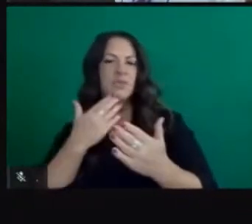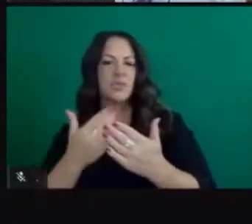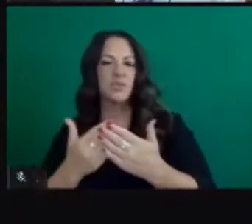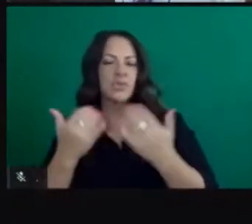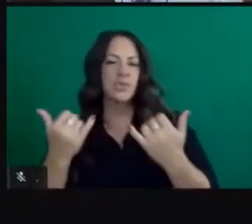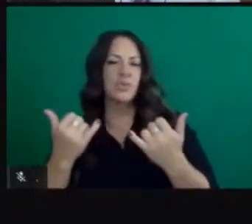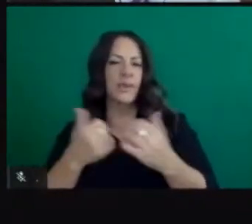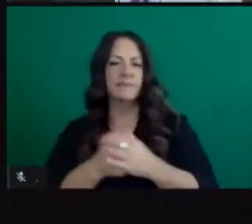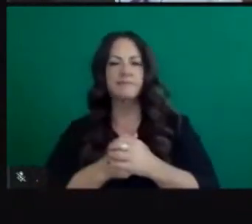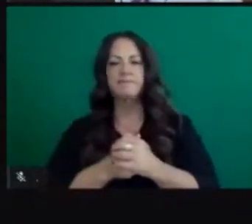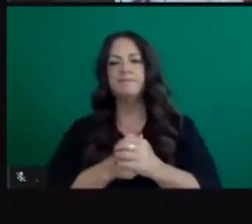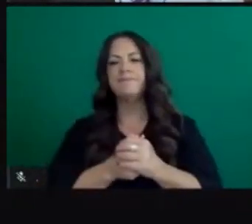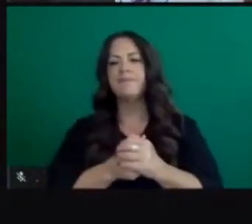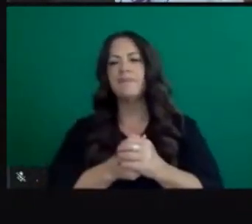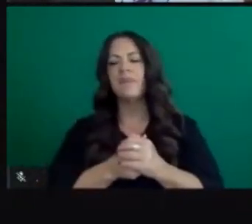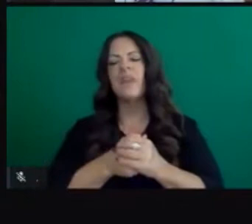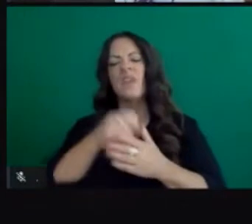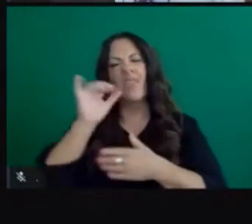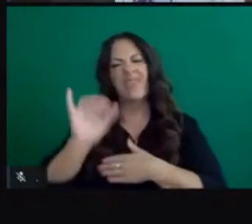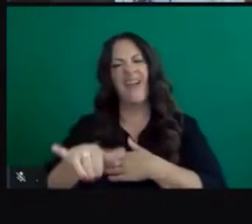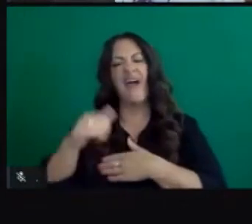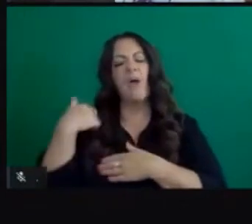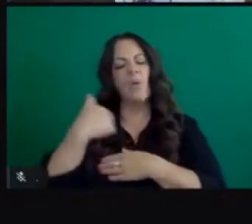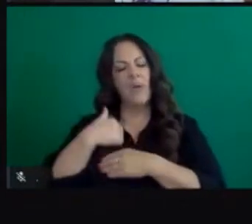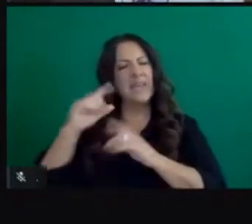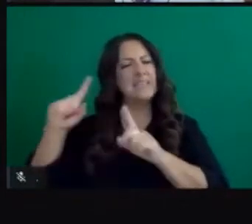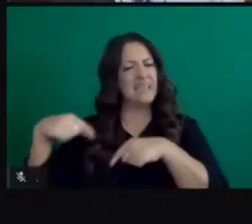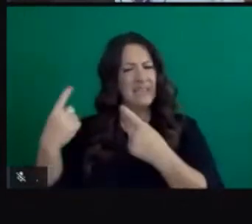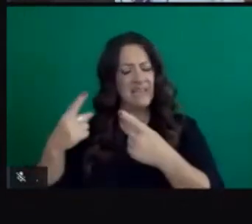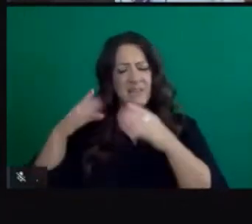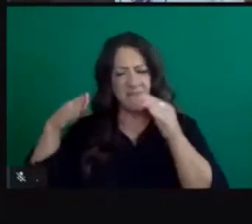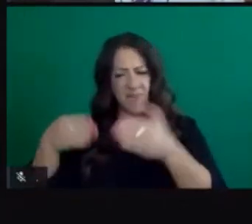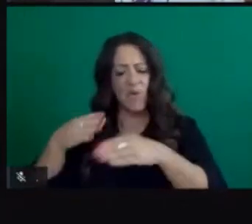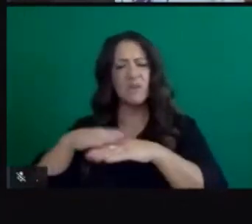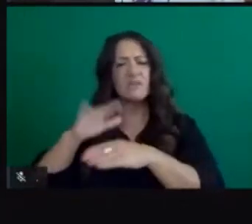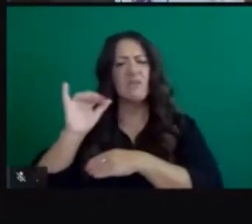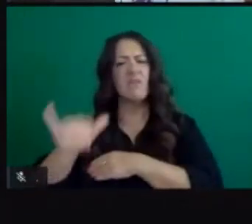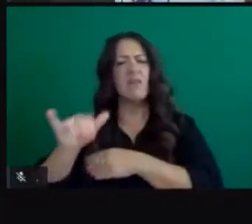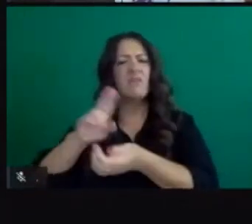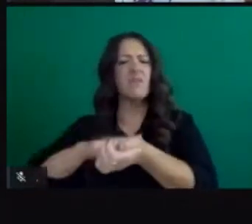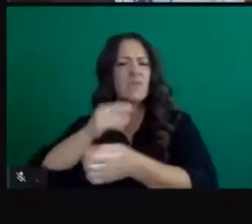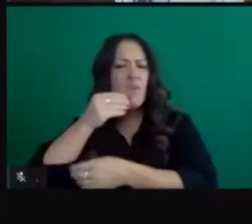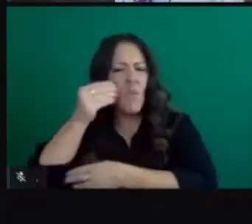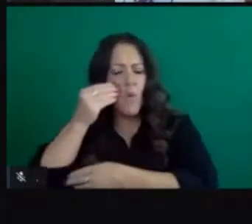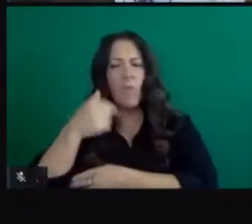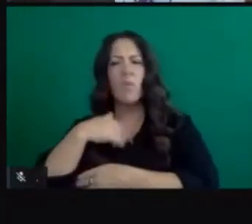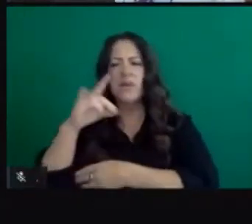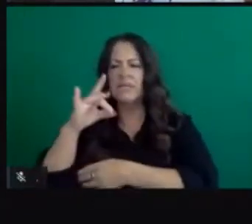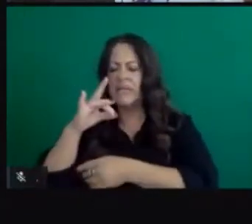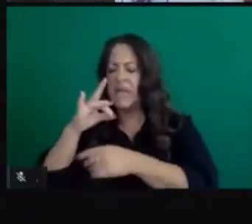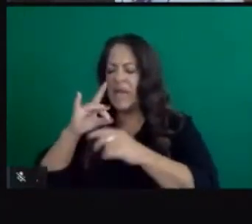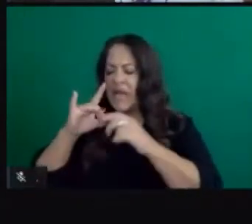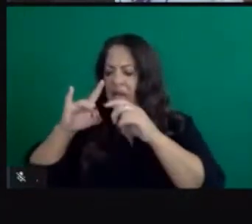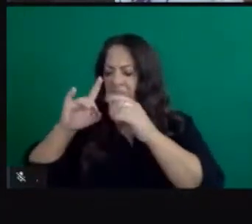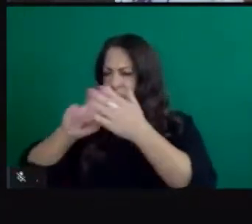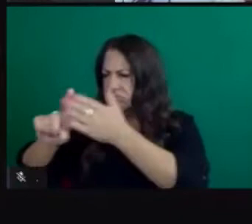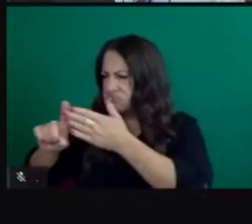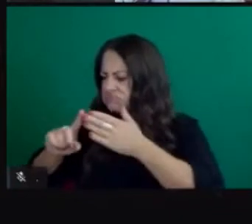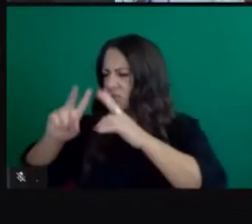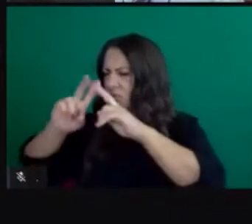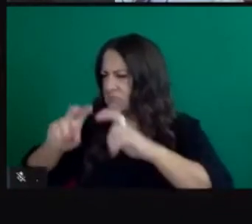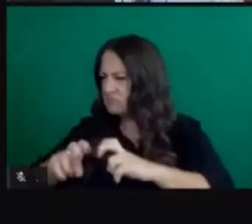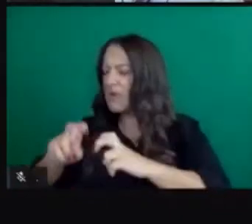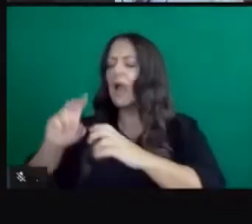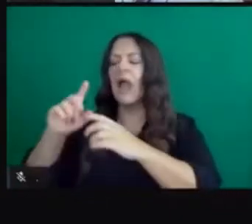today. So this has been an area of focus. We've shared data on skilled nursing facilities throughout our conversation